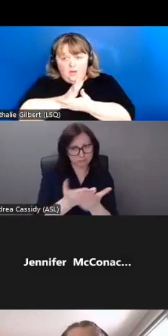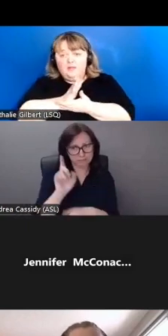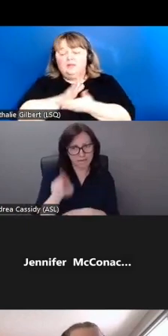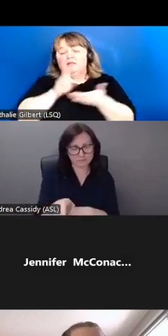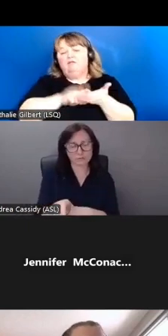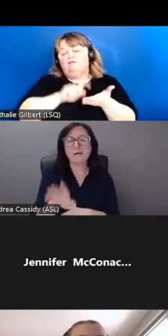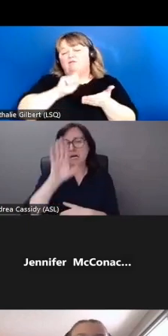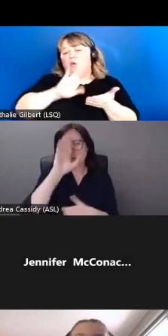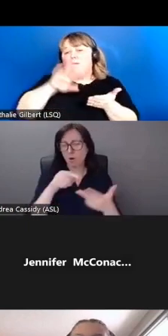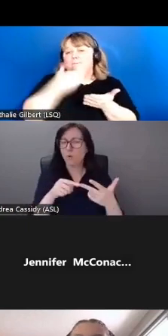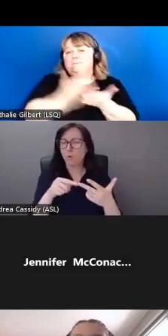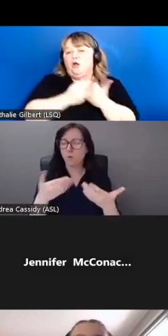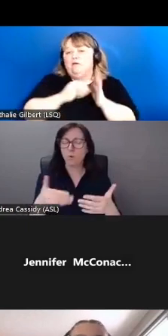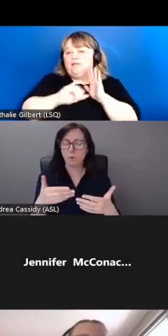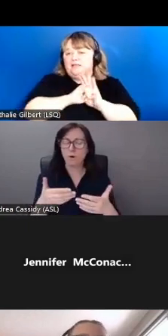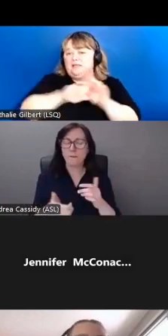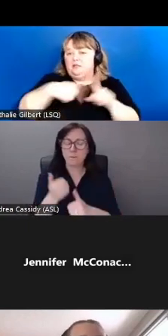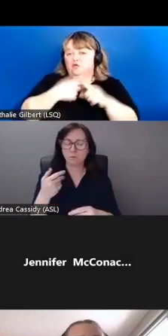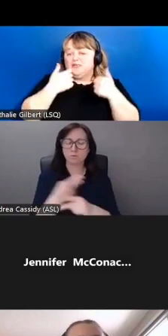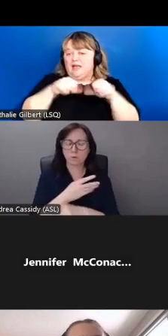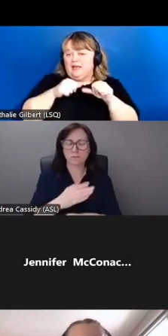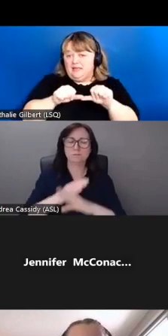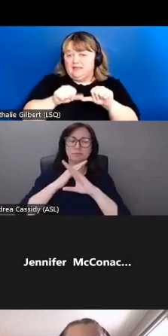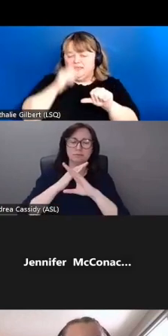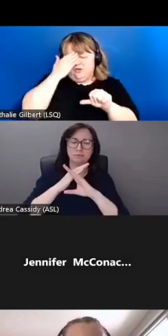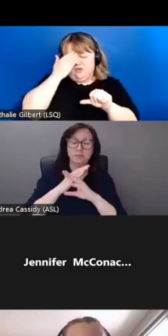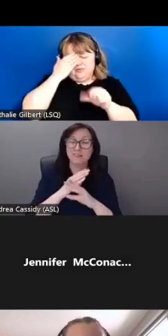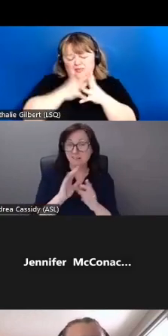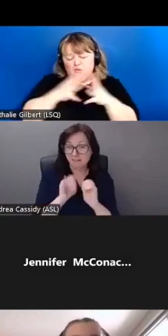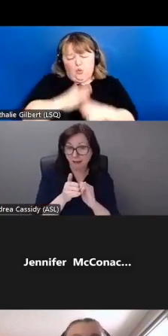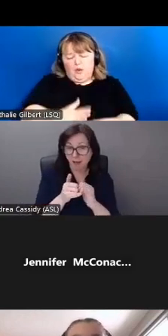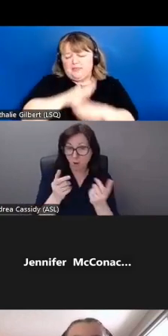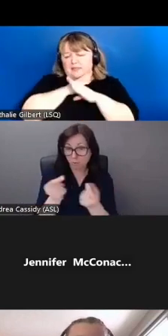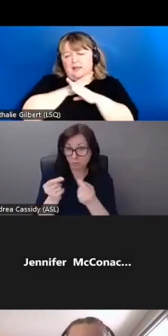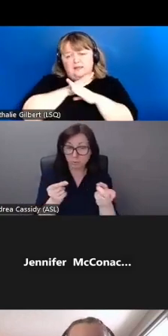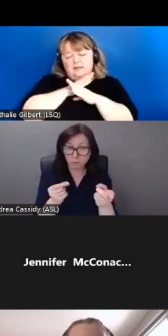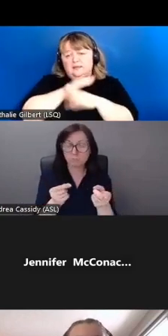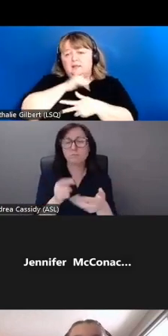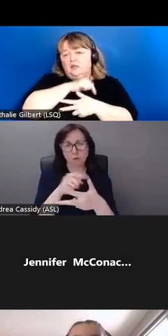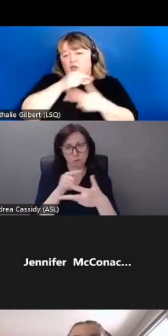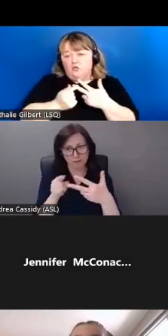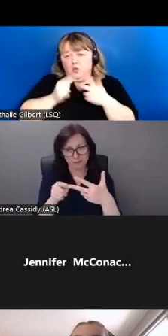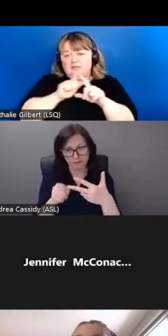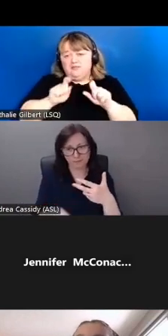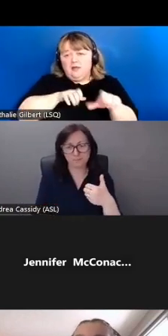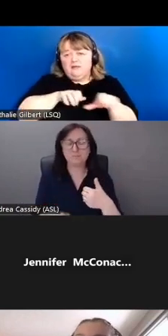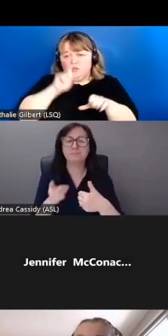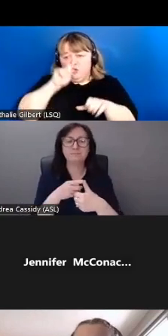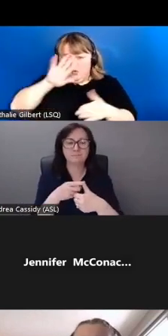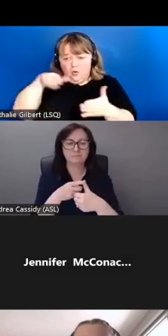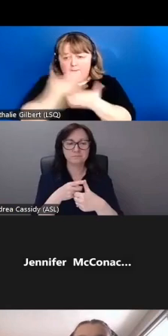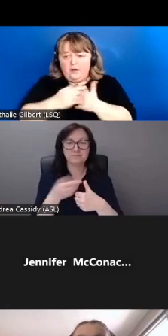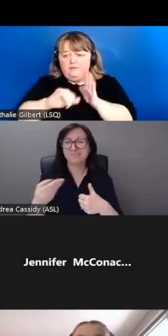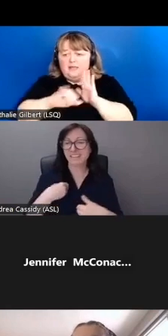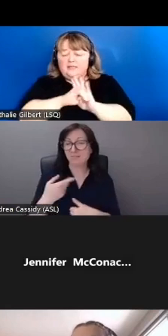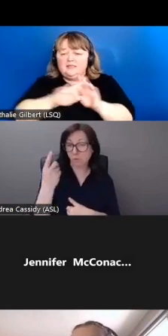biggest barriers, and there are three different ways you can do this. The first way is to present one